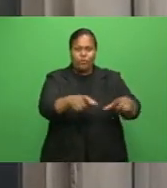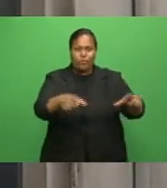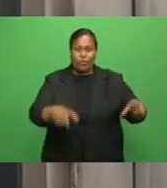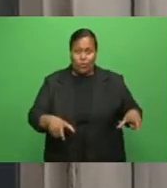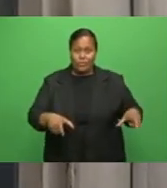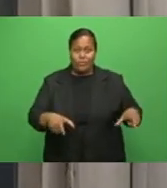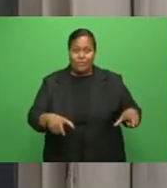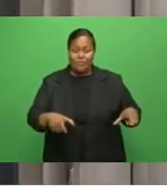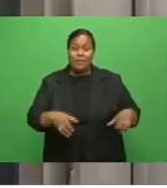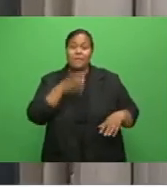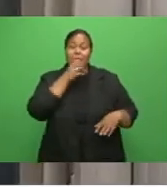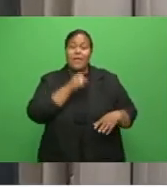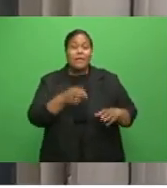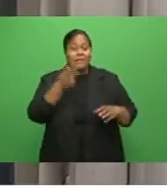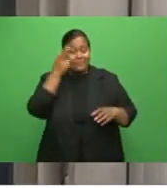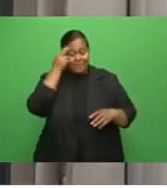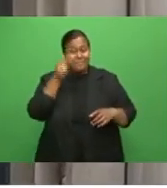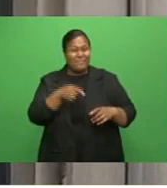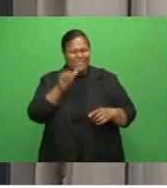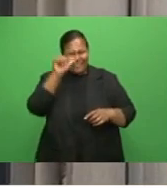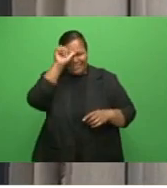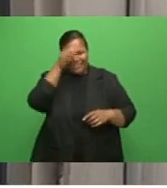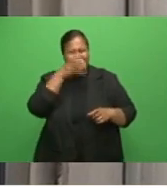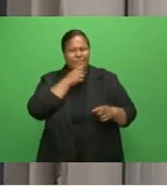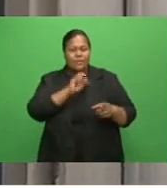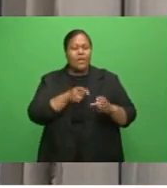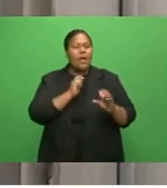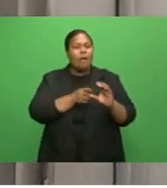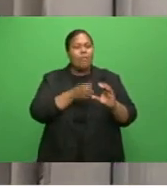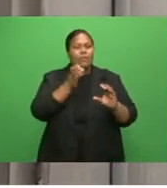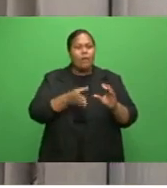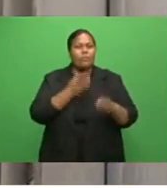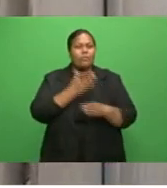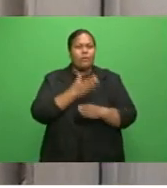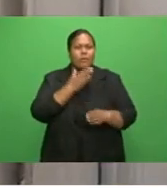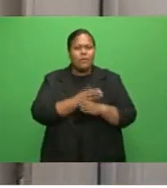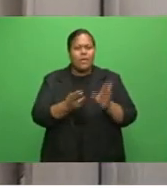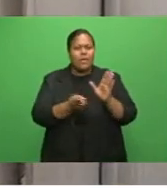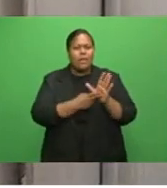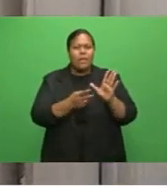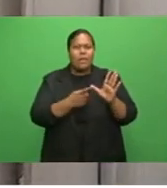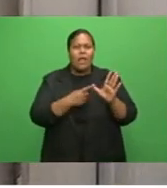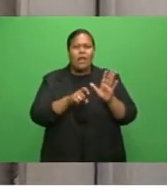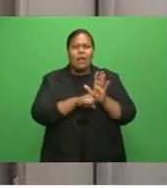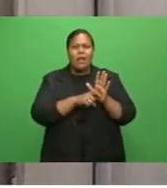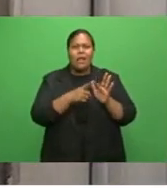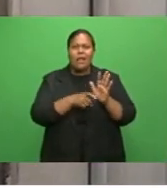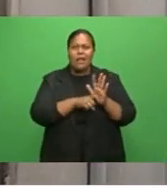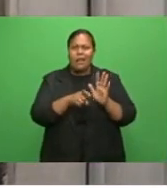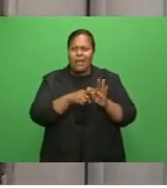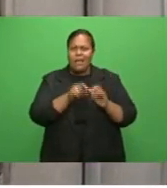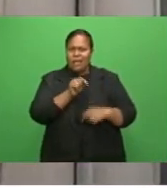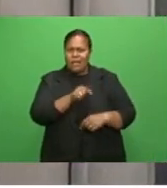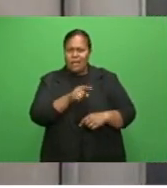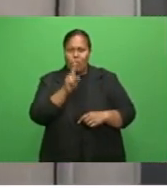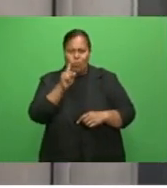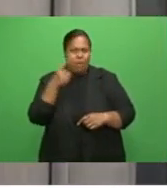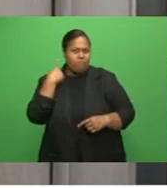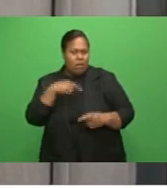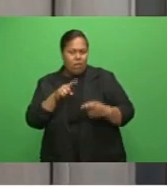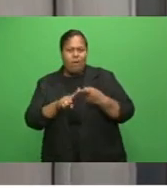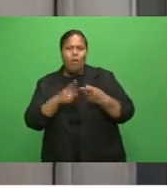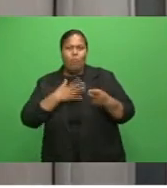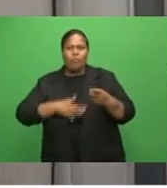a carpenter from Narere Nasinu, is charged with 1 count of arson and 1 count of murder. Fai Yen Chan was